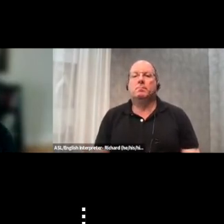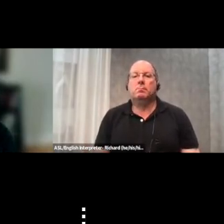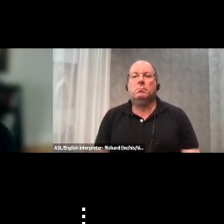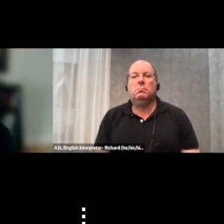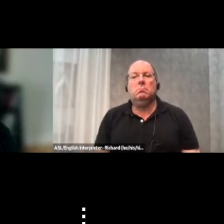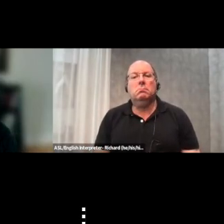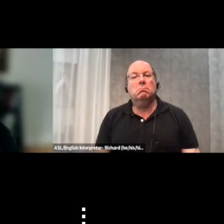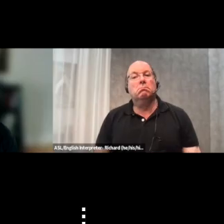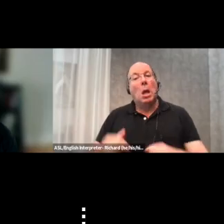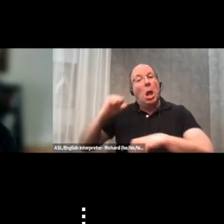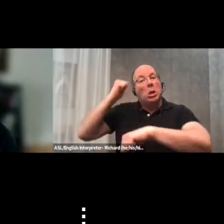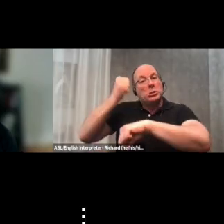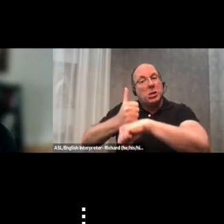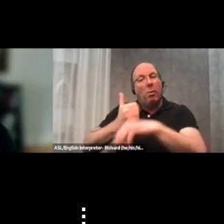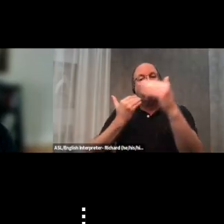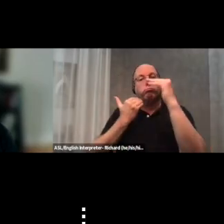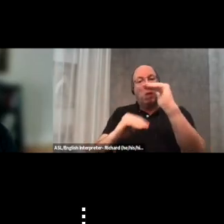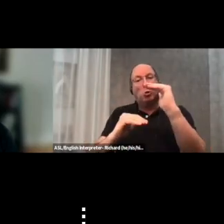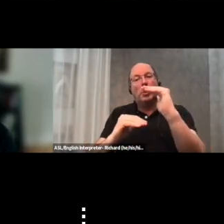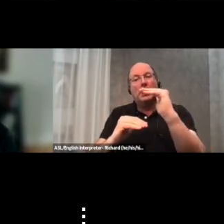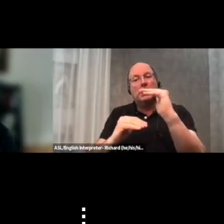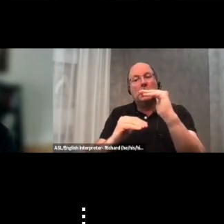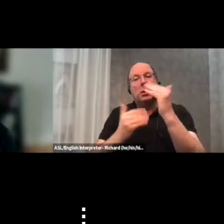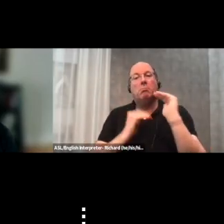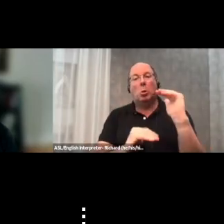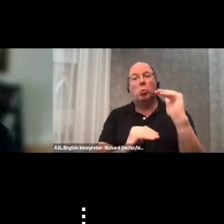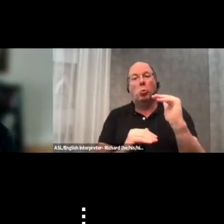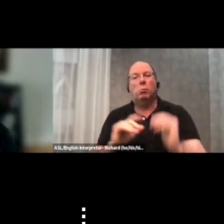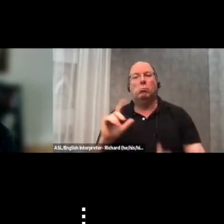Setting boundaries and limits. Yeah, definitely.